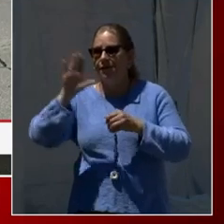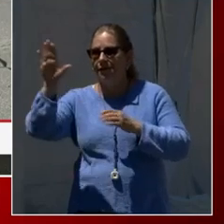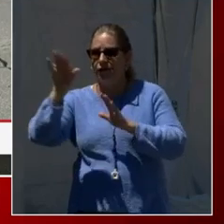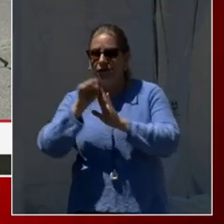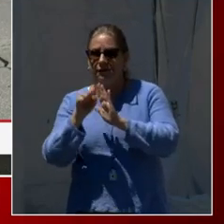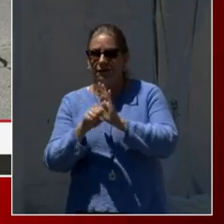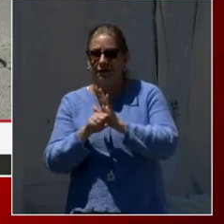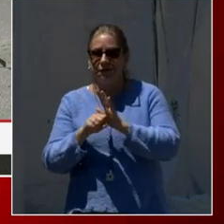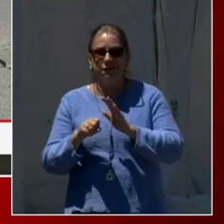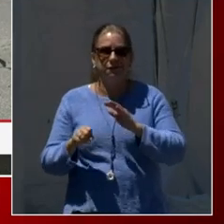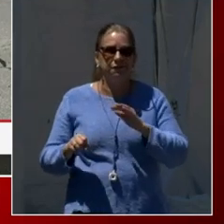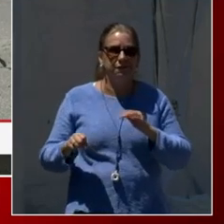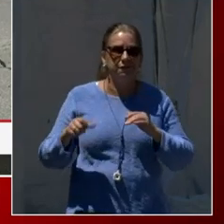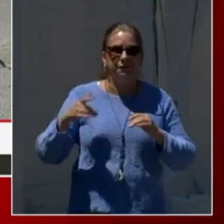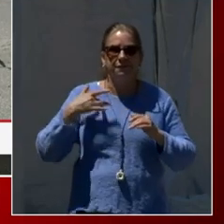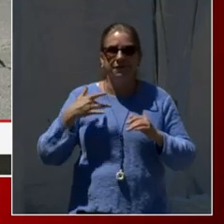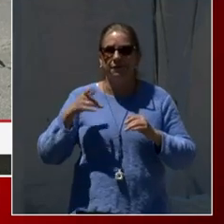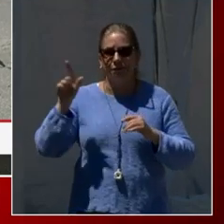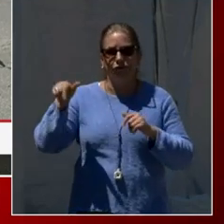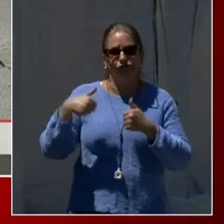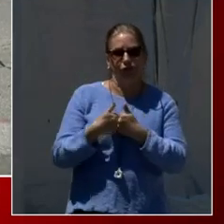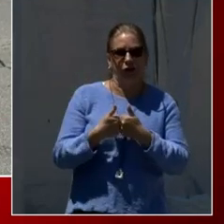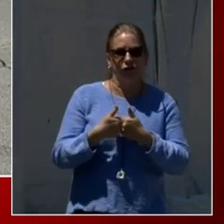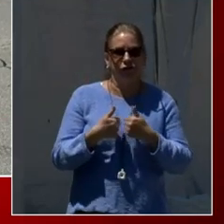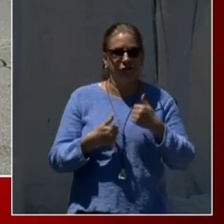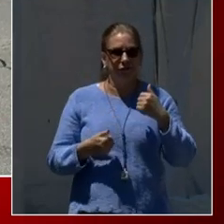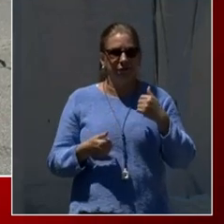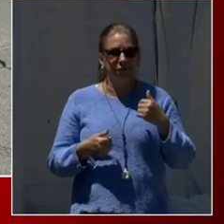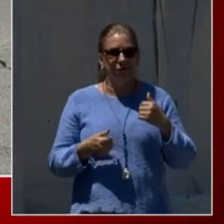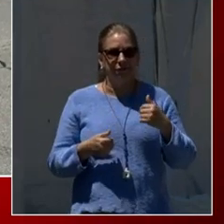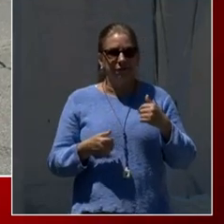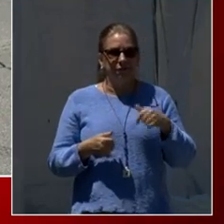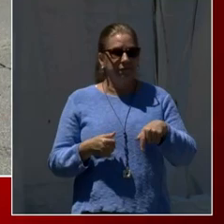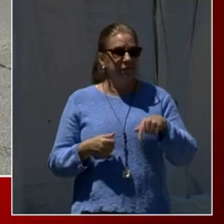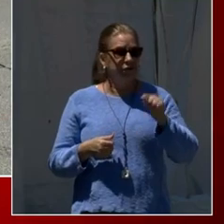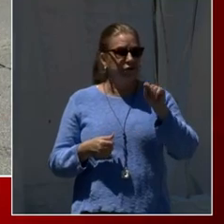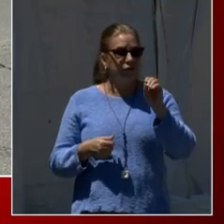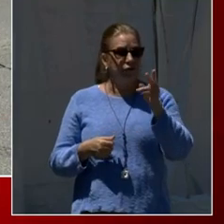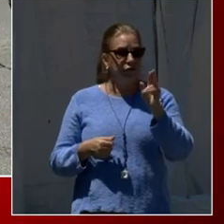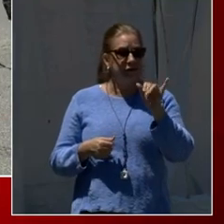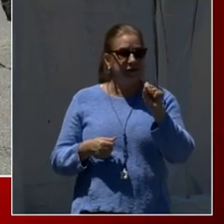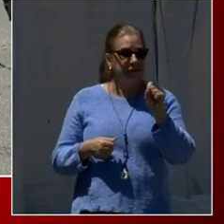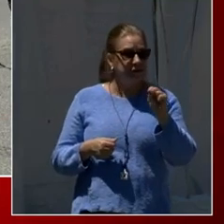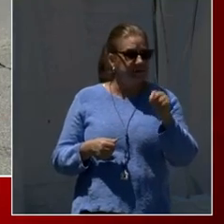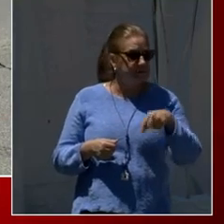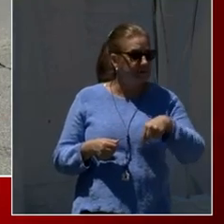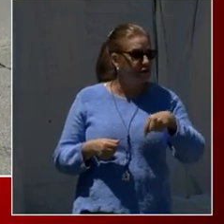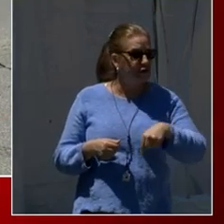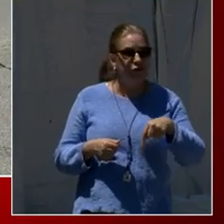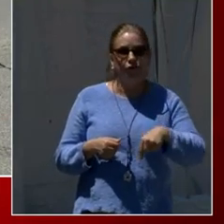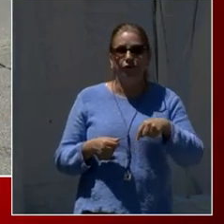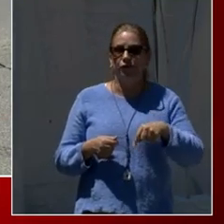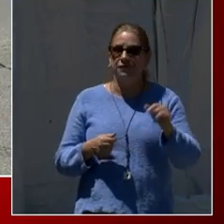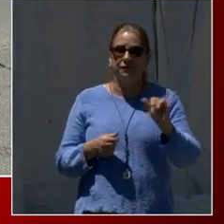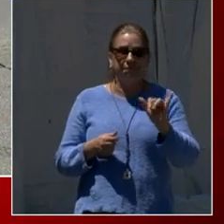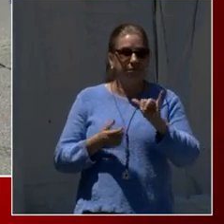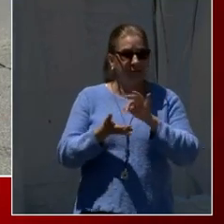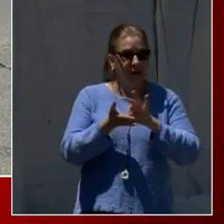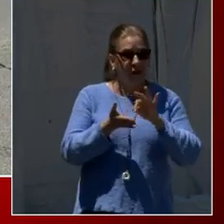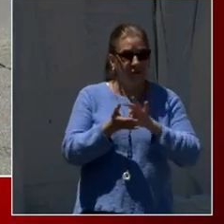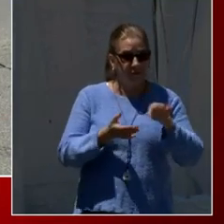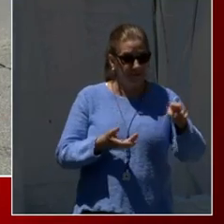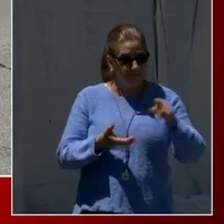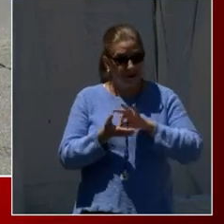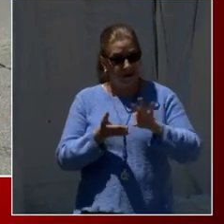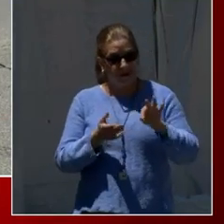in what we call tourism, going to participate in other activities across state lines, which is not recommended at this point